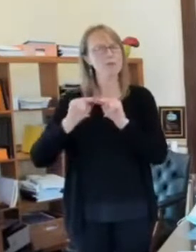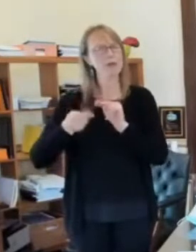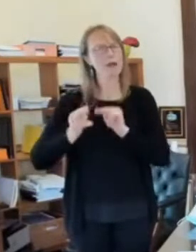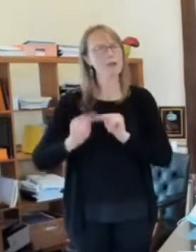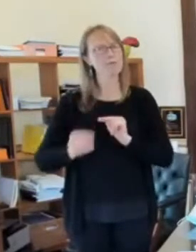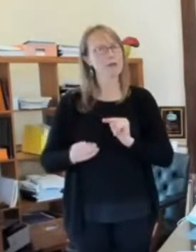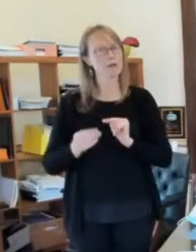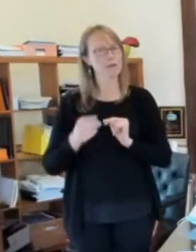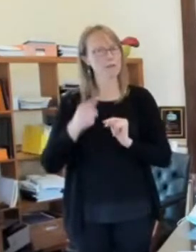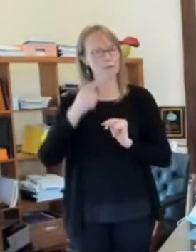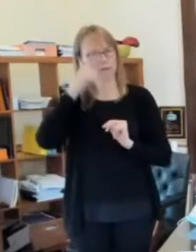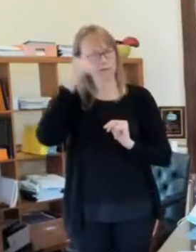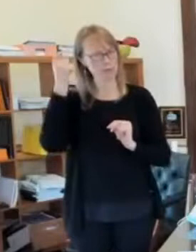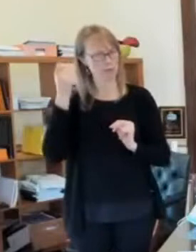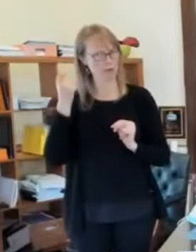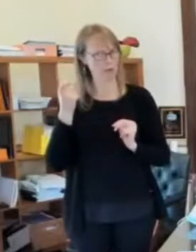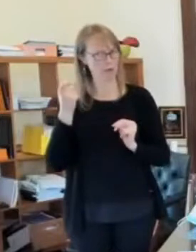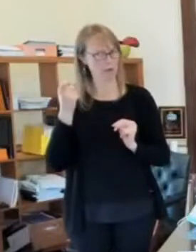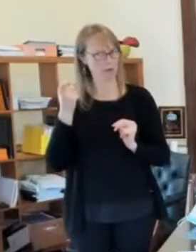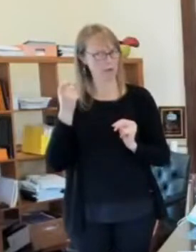Well,